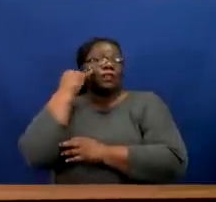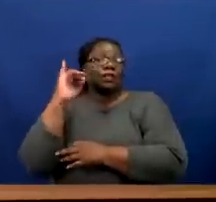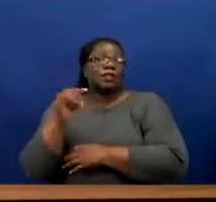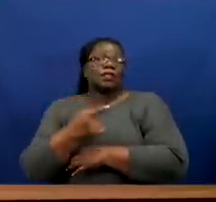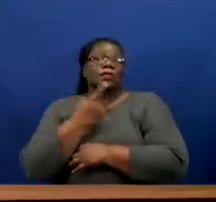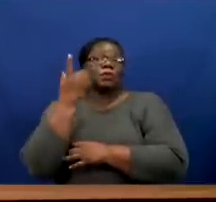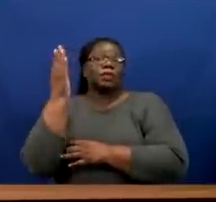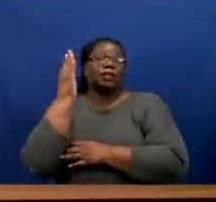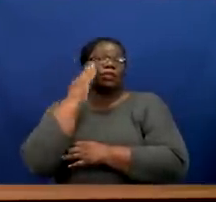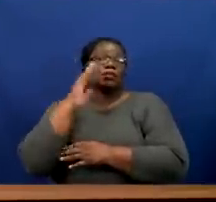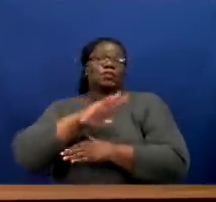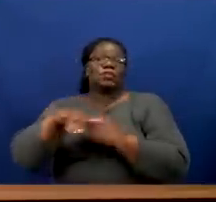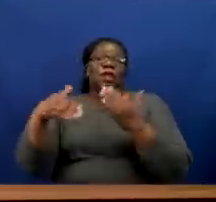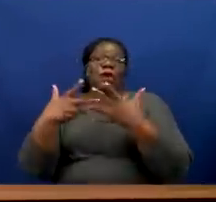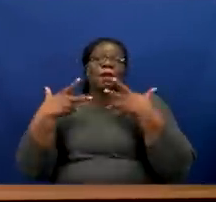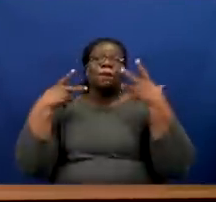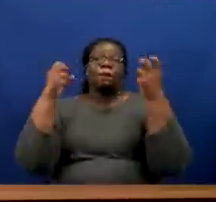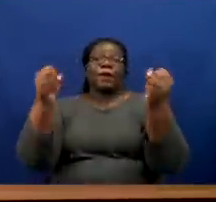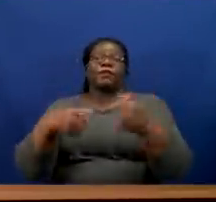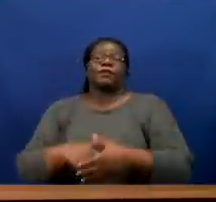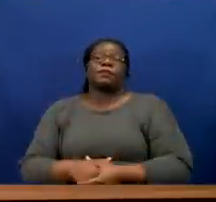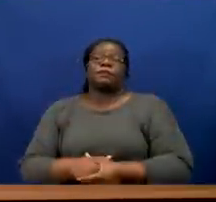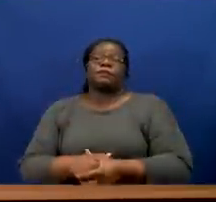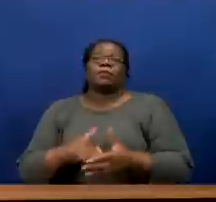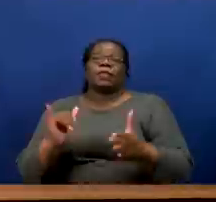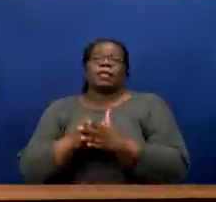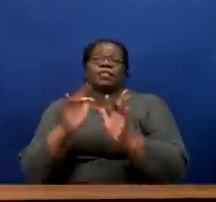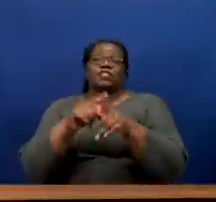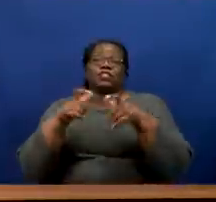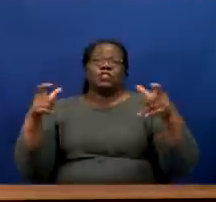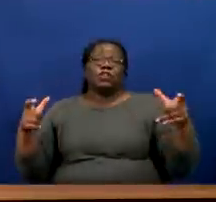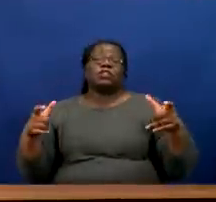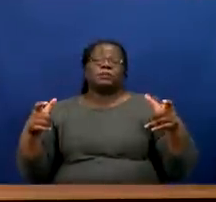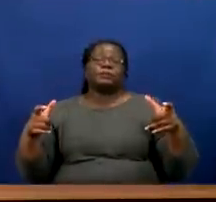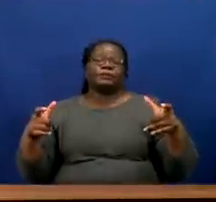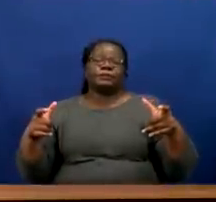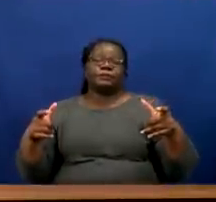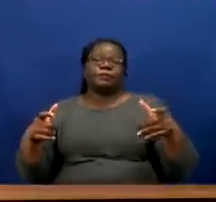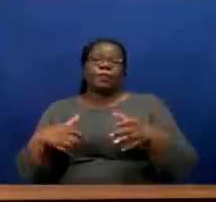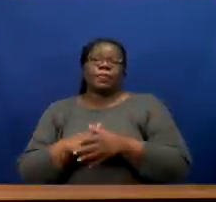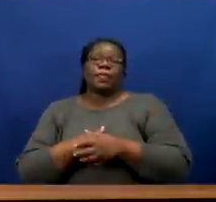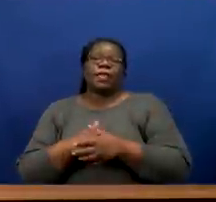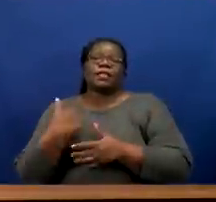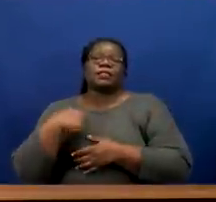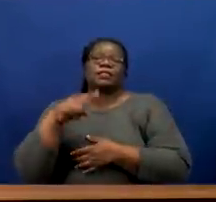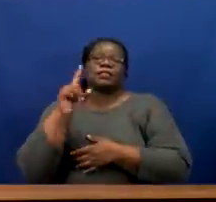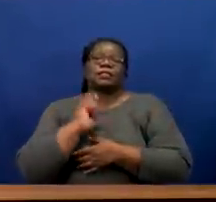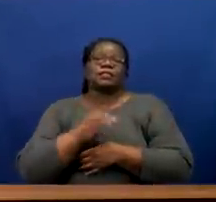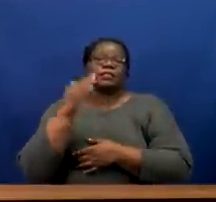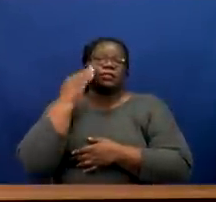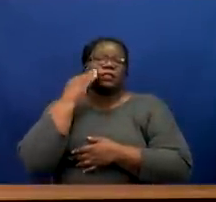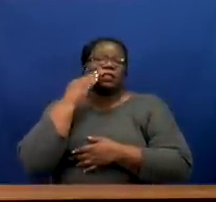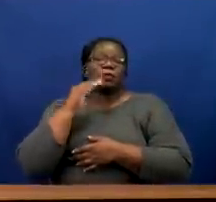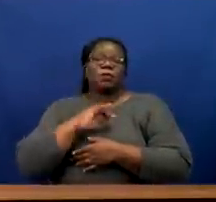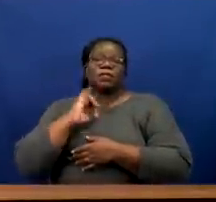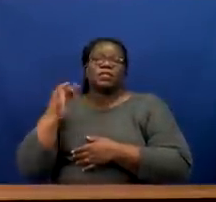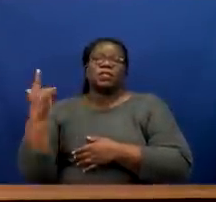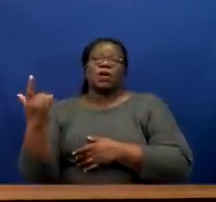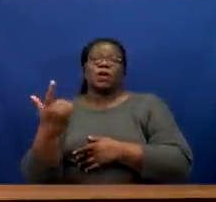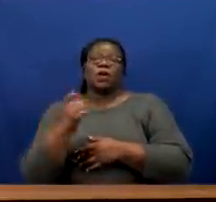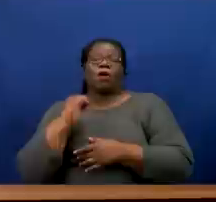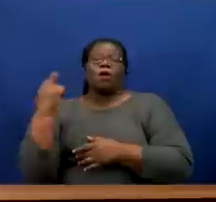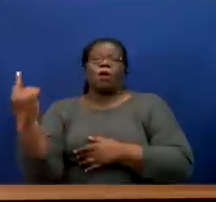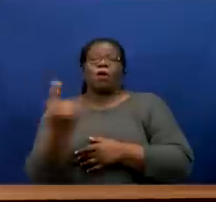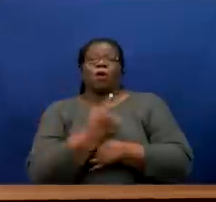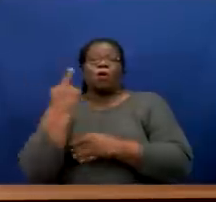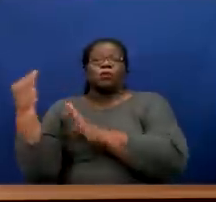the omnipotent and know that the omnipotent is bigger than Omicron. I need to find somebody who knows the omnipresent one. And you know that